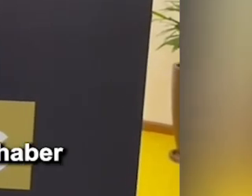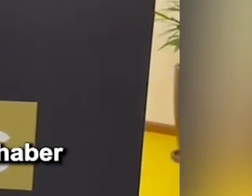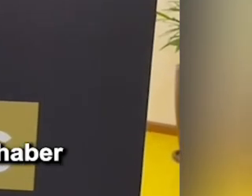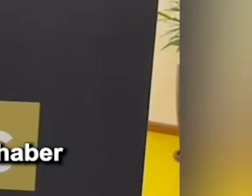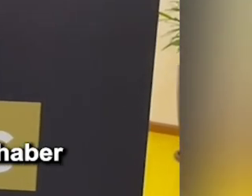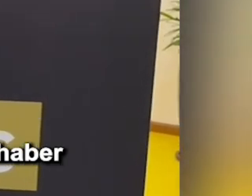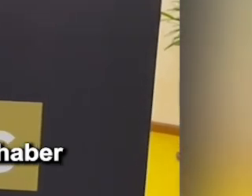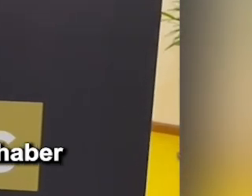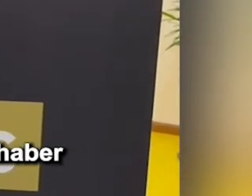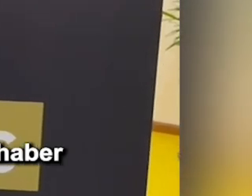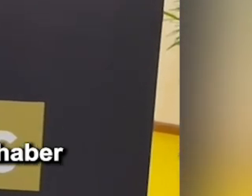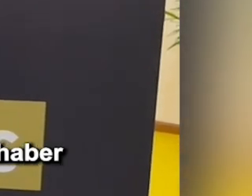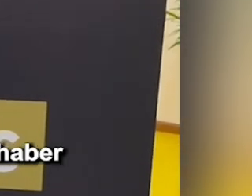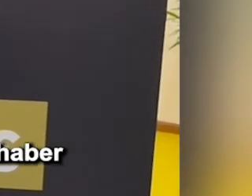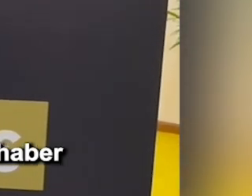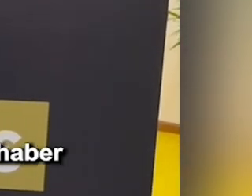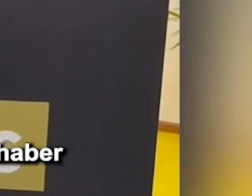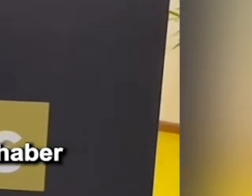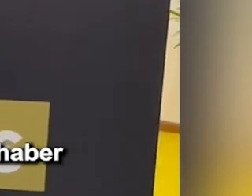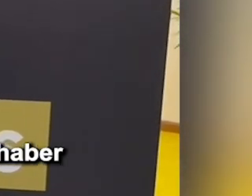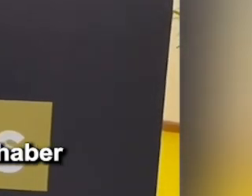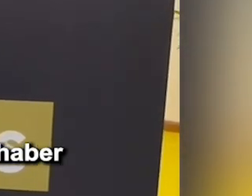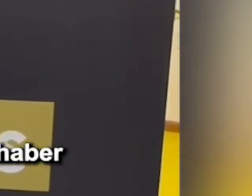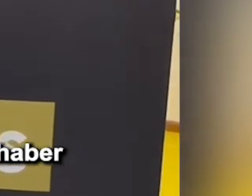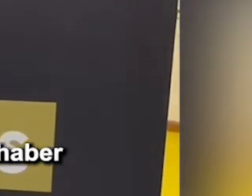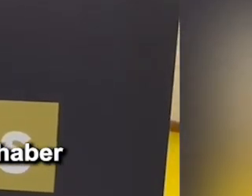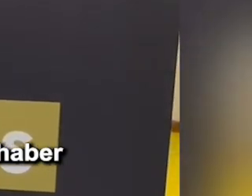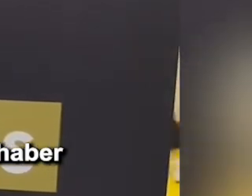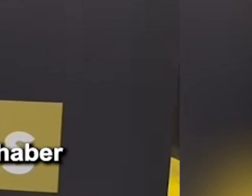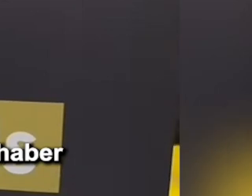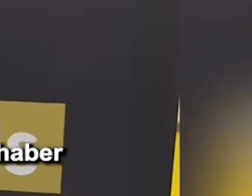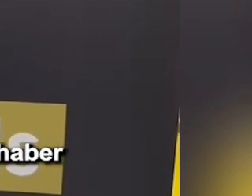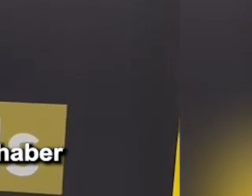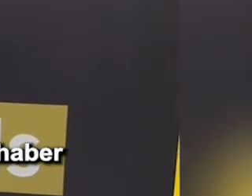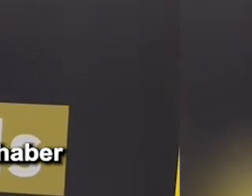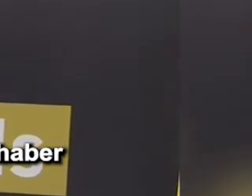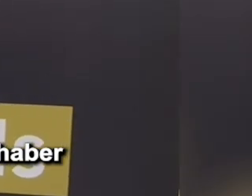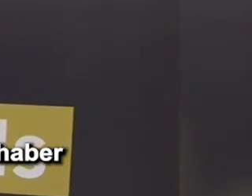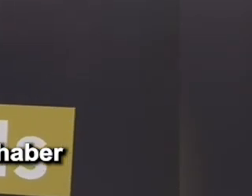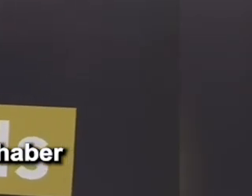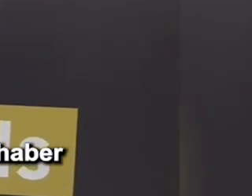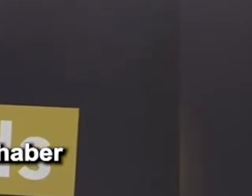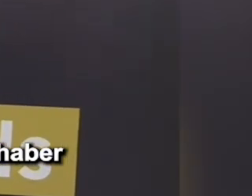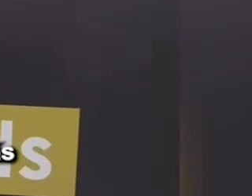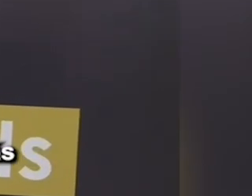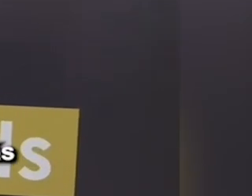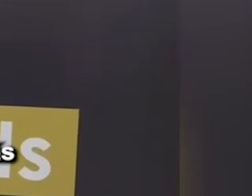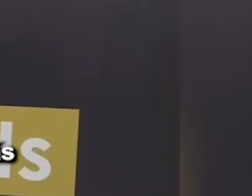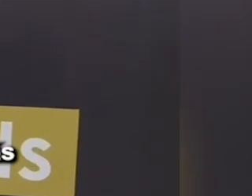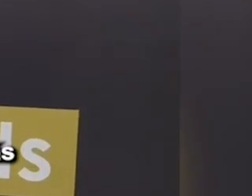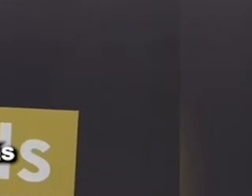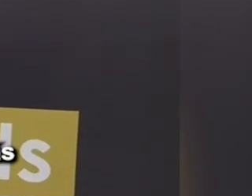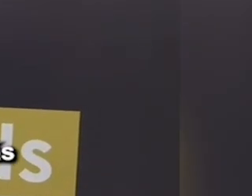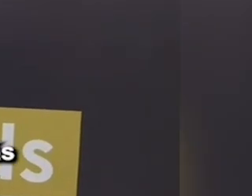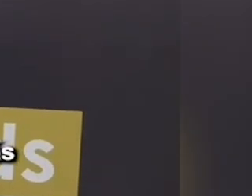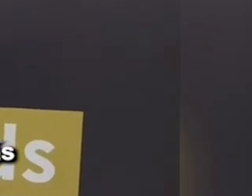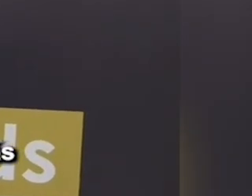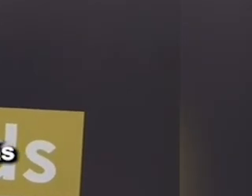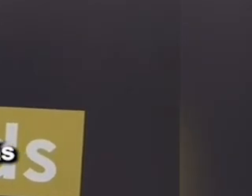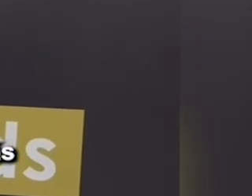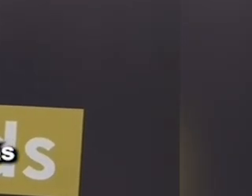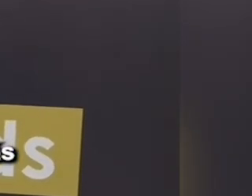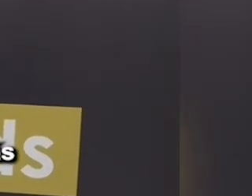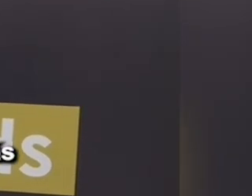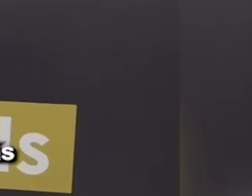Dean of the School of Health Sciences, and I want to congratulate you for winning the first